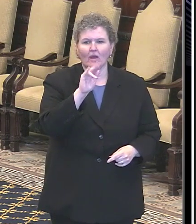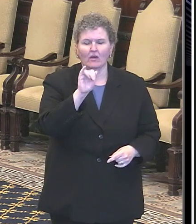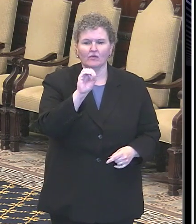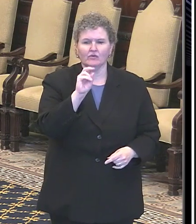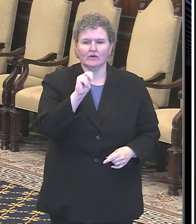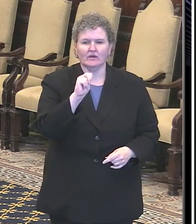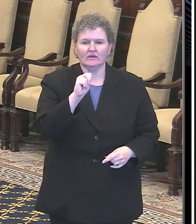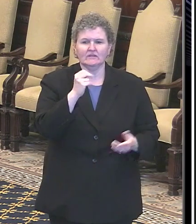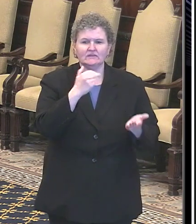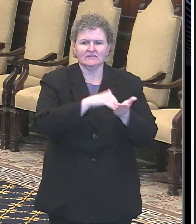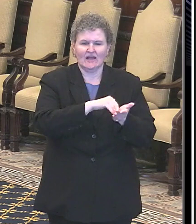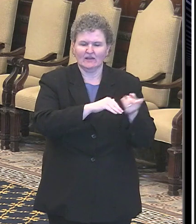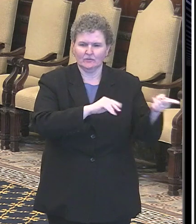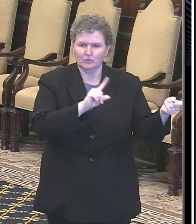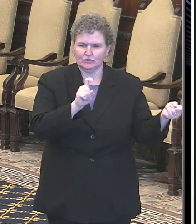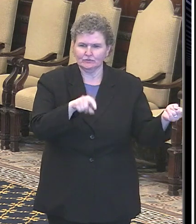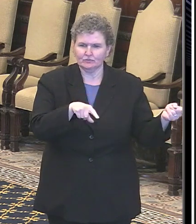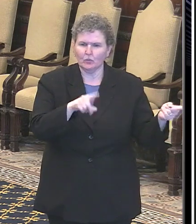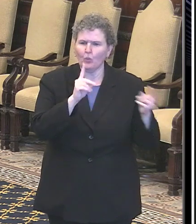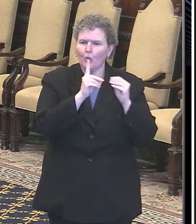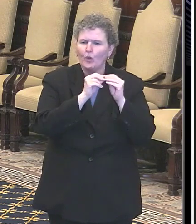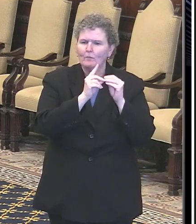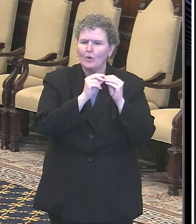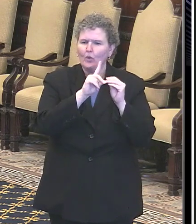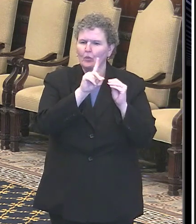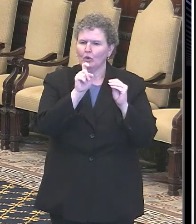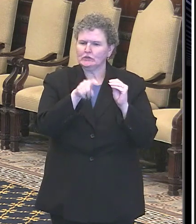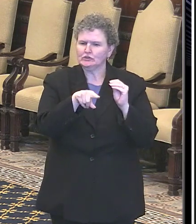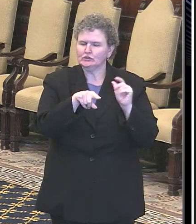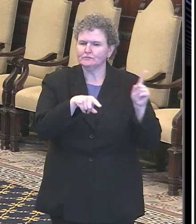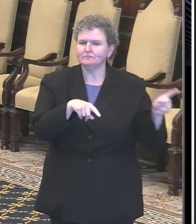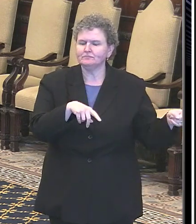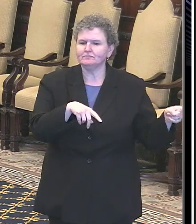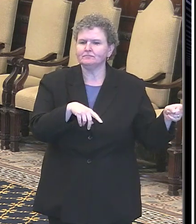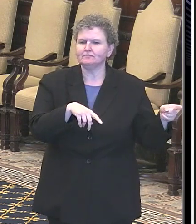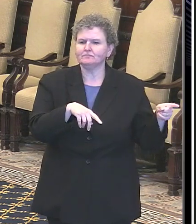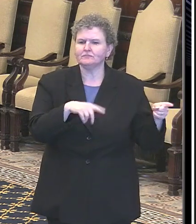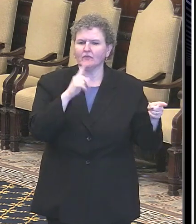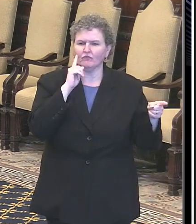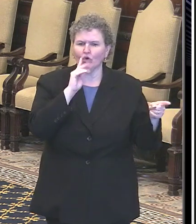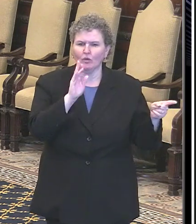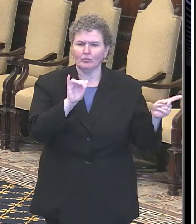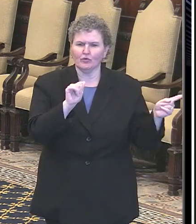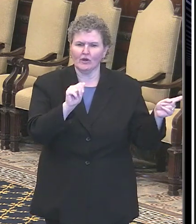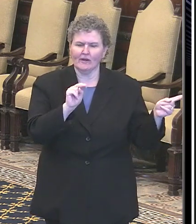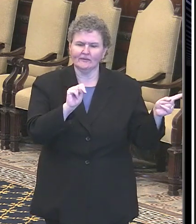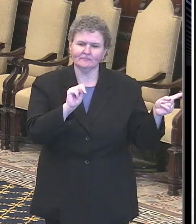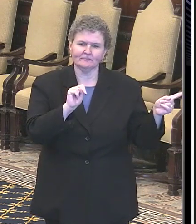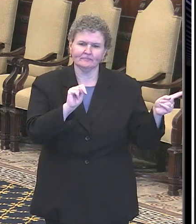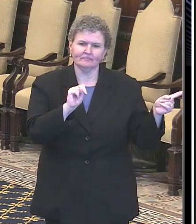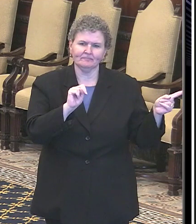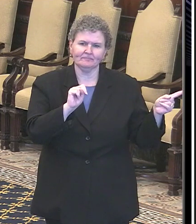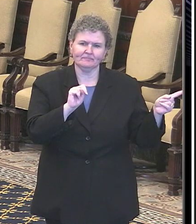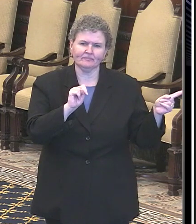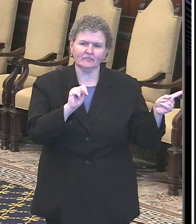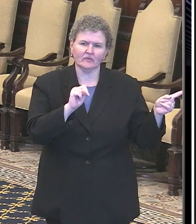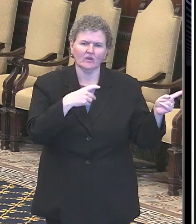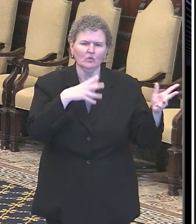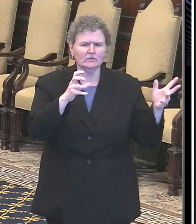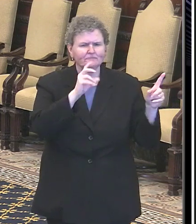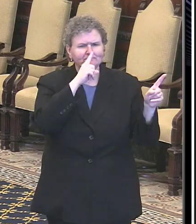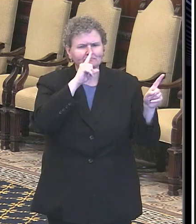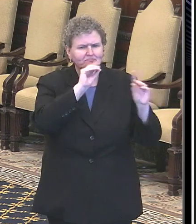There you go. Just one more follow-up question for Brian about those quarantine sites I'd asked about. I just wanted to clarify, will